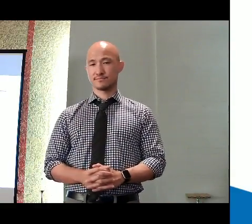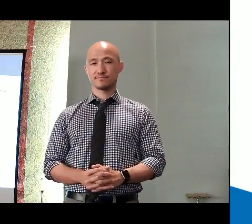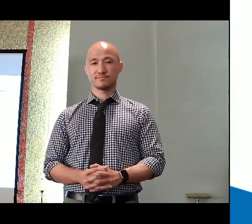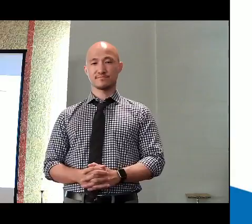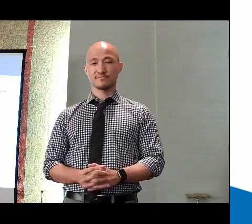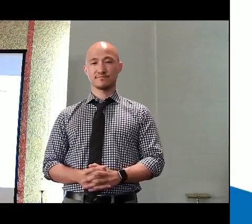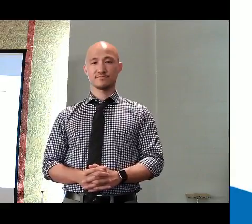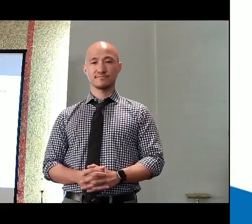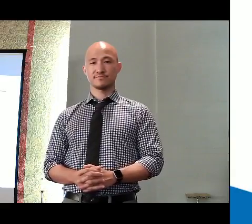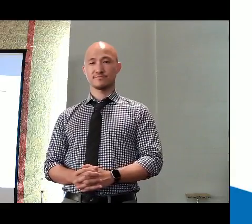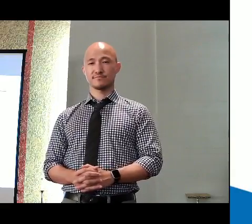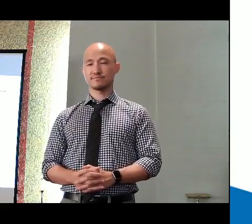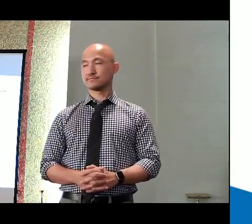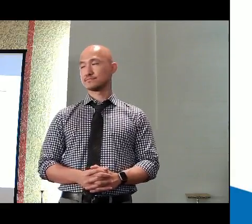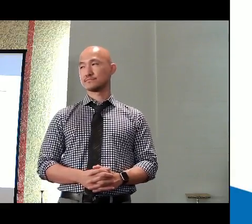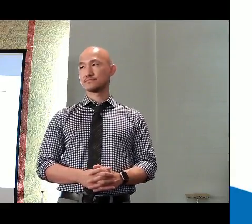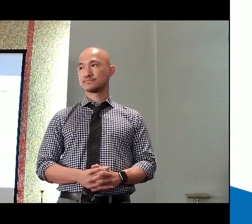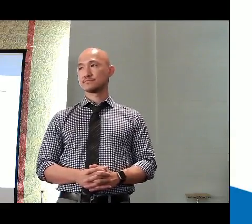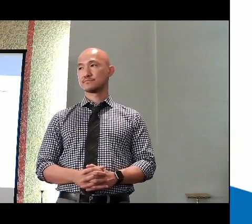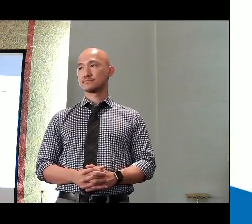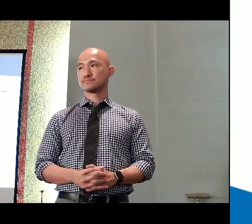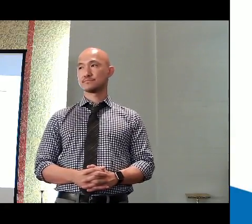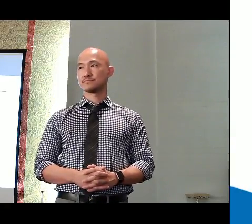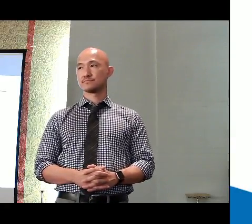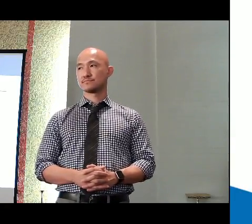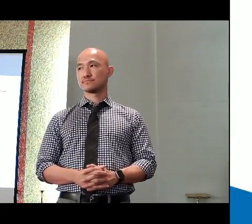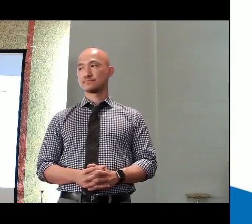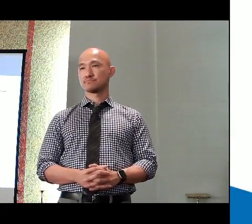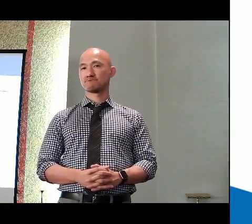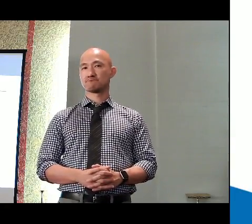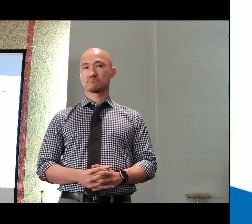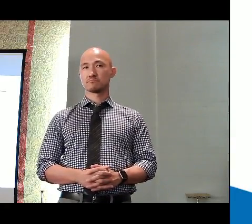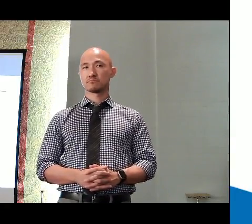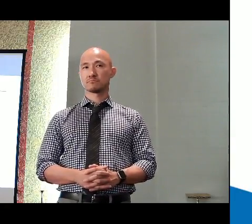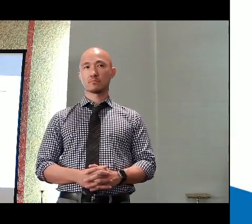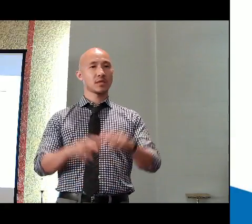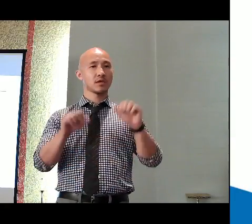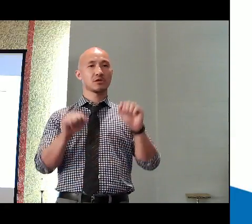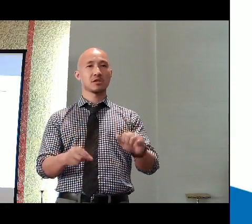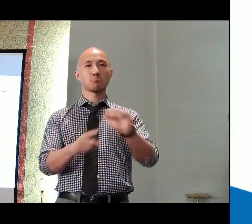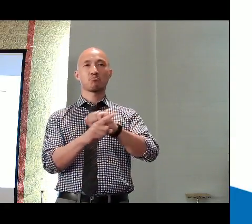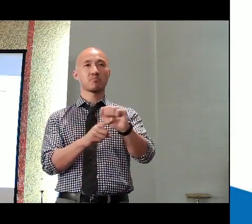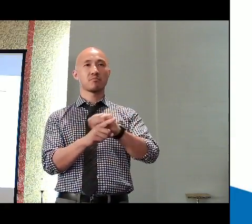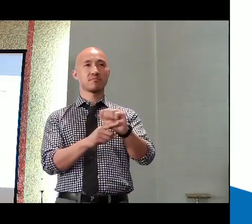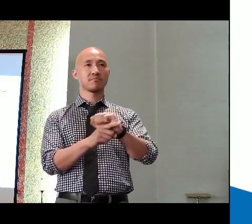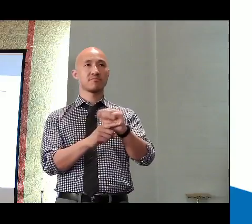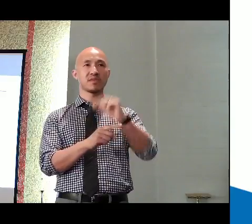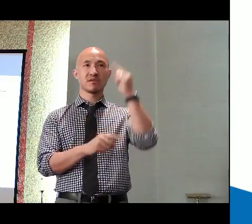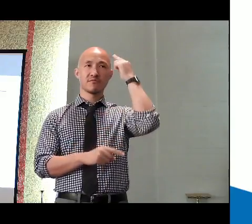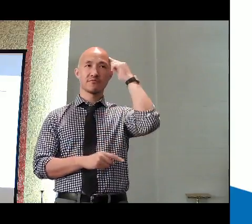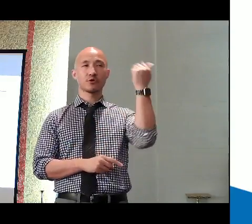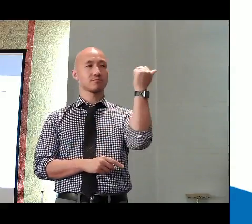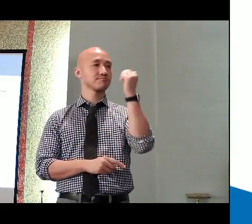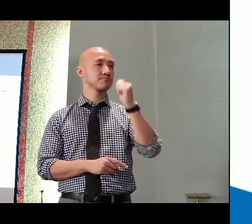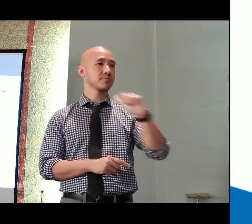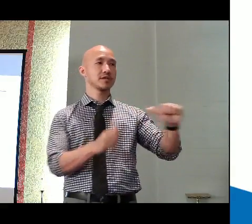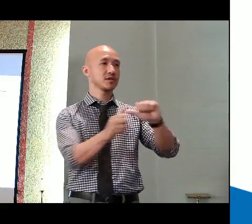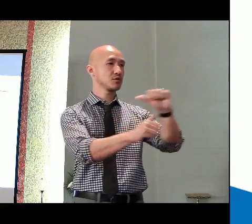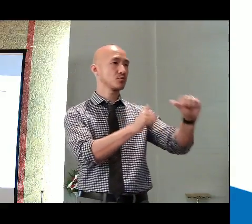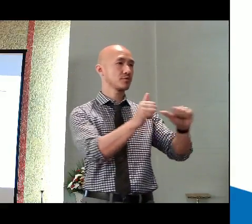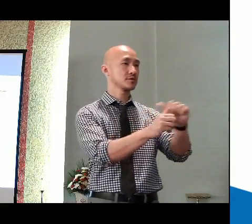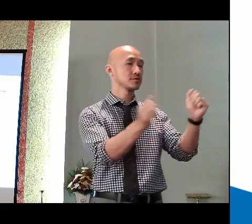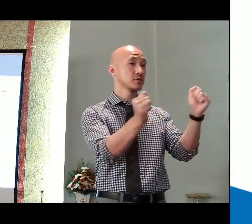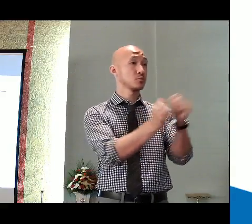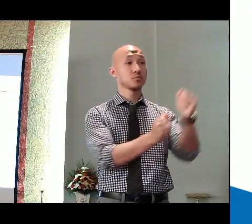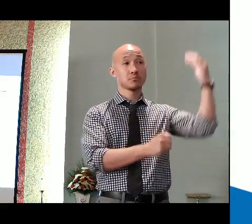This is true, like I said, in any relationship with a figure of authority. Masters or bosses